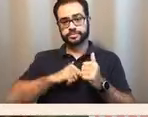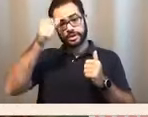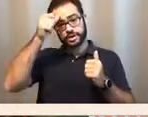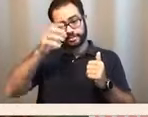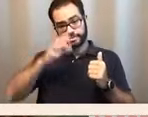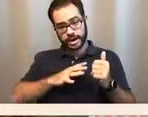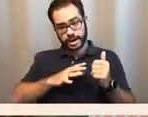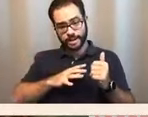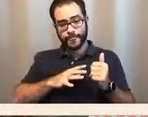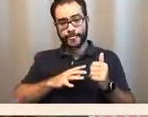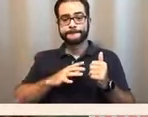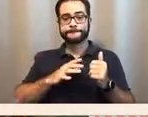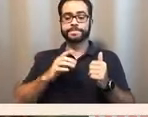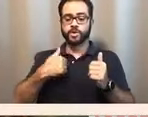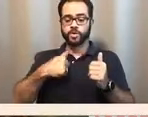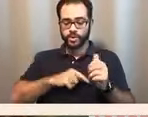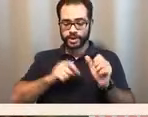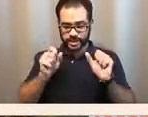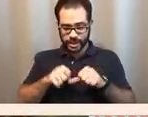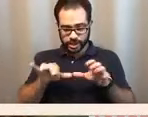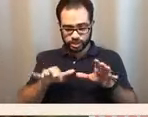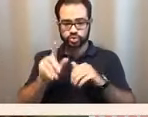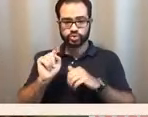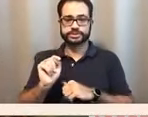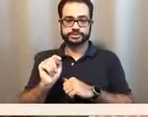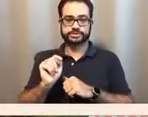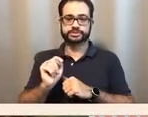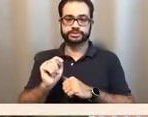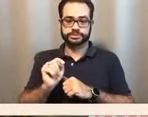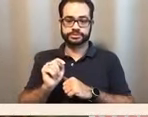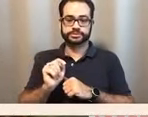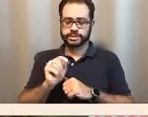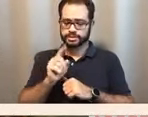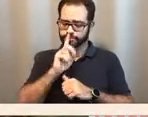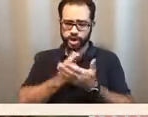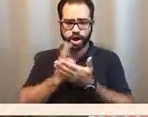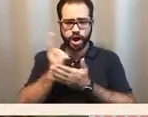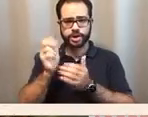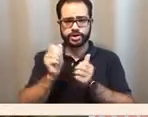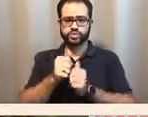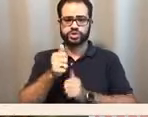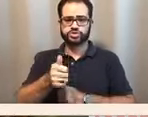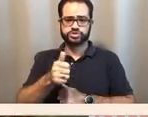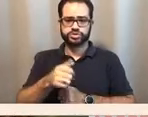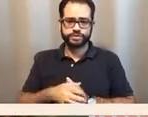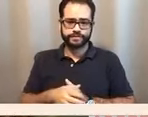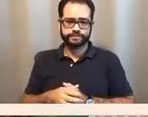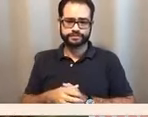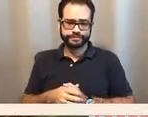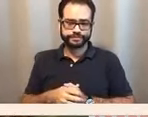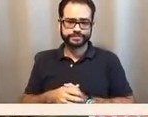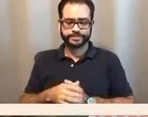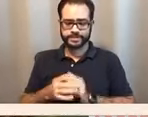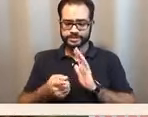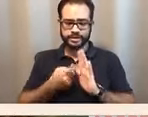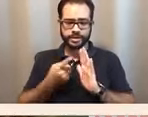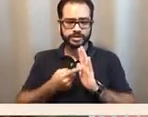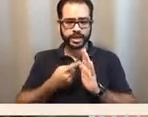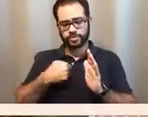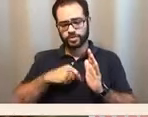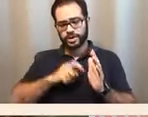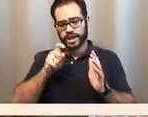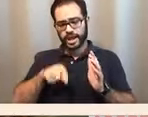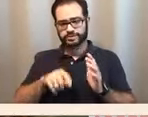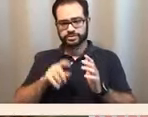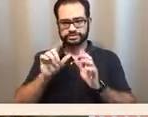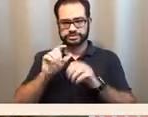hope that we can do it. And be honest with yourself. Sometimes we have to take that barometer, and